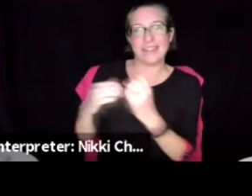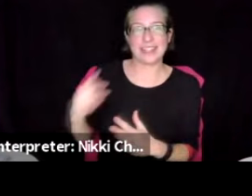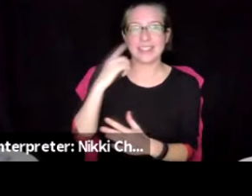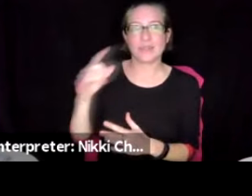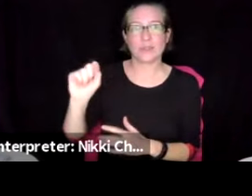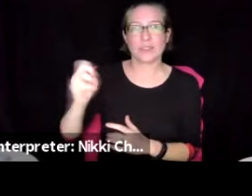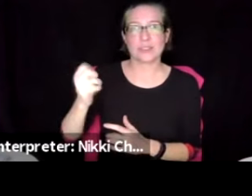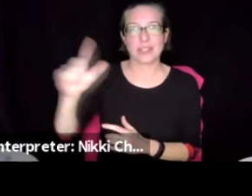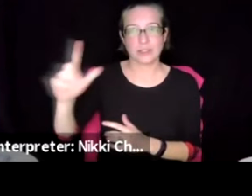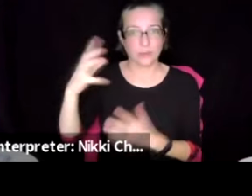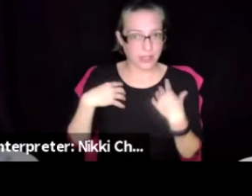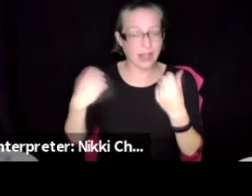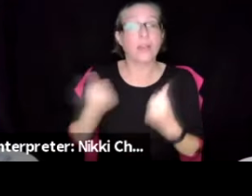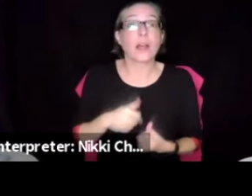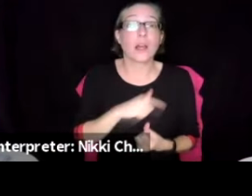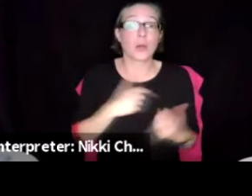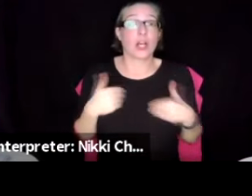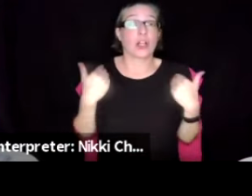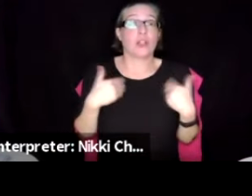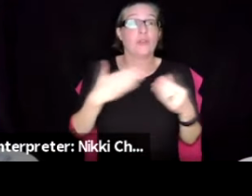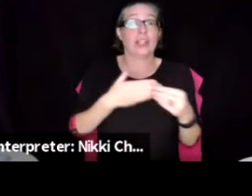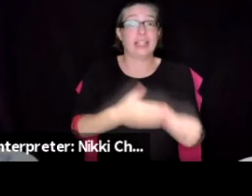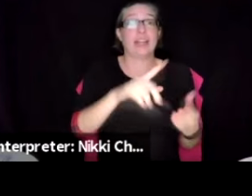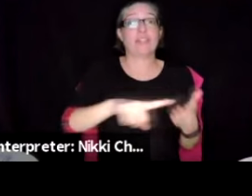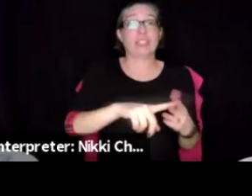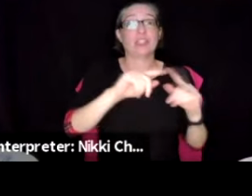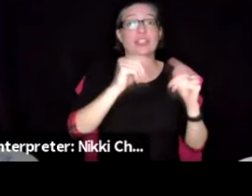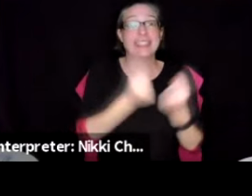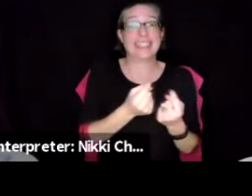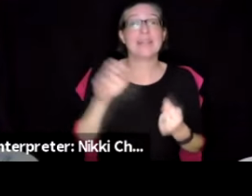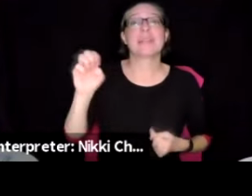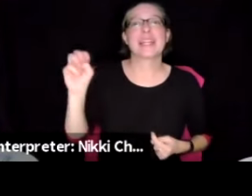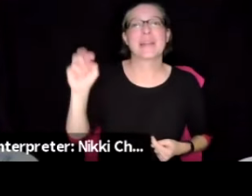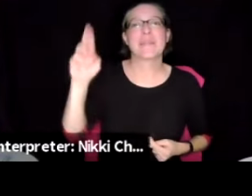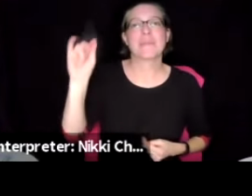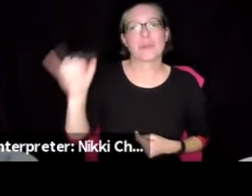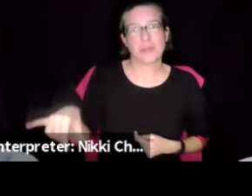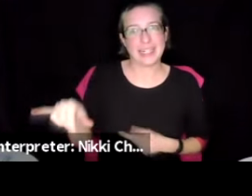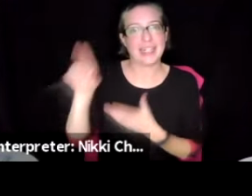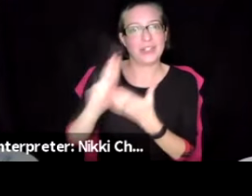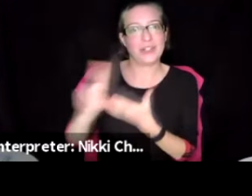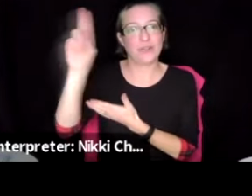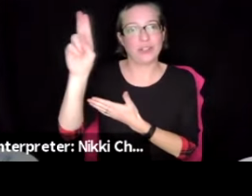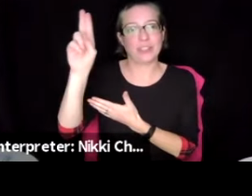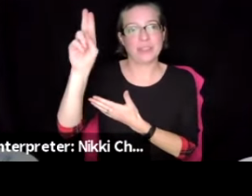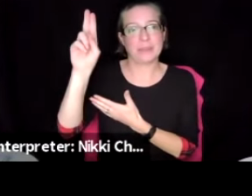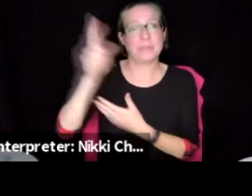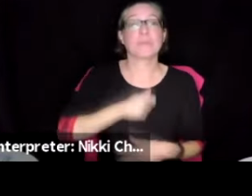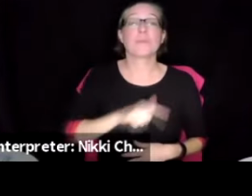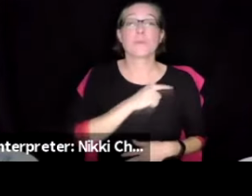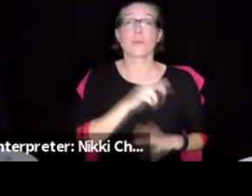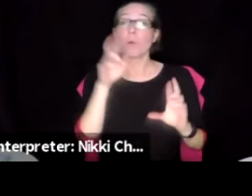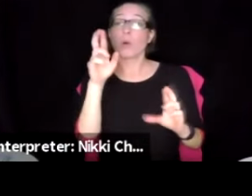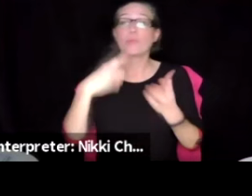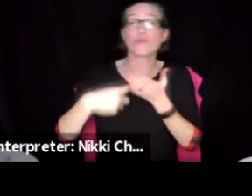research team at the Center for Reproductive Health Research in the Southeast at Emory University. And we're hoping to talk to you today